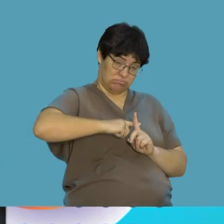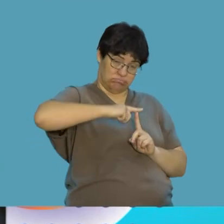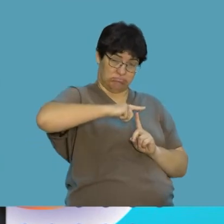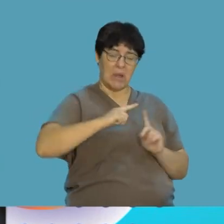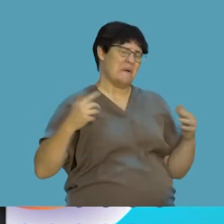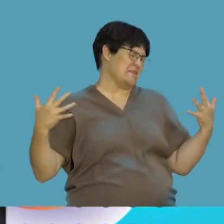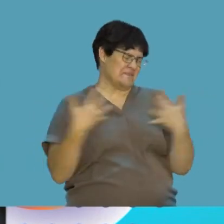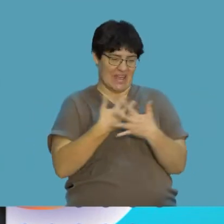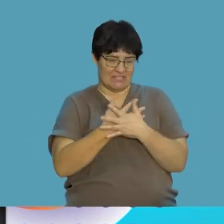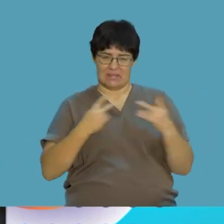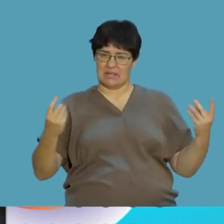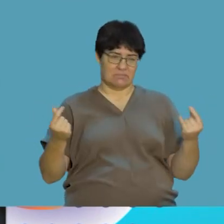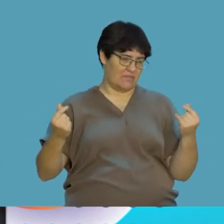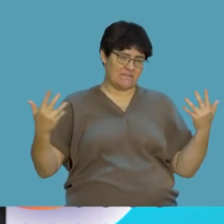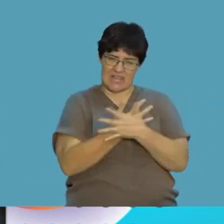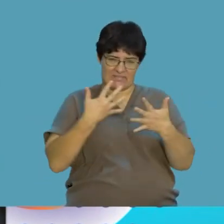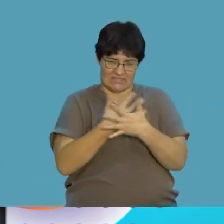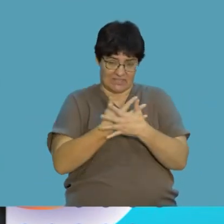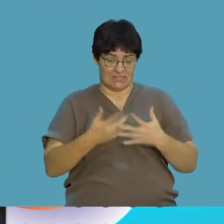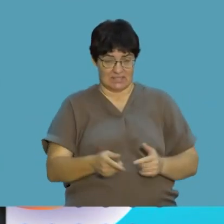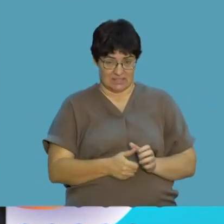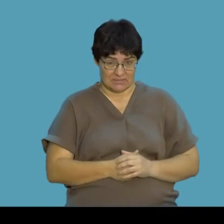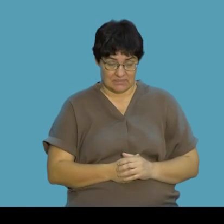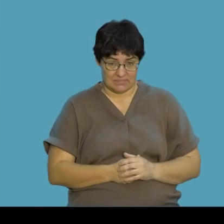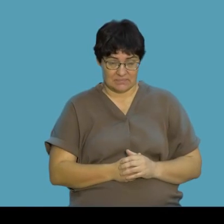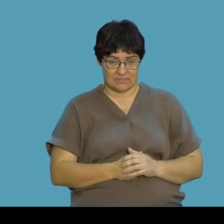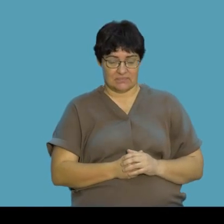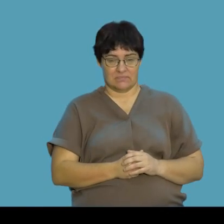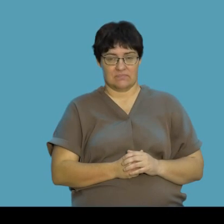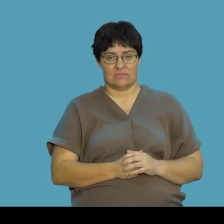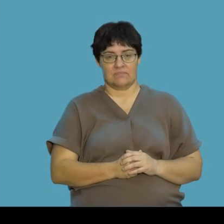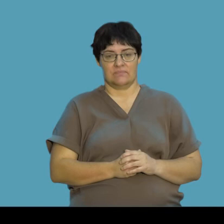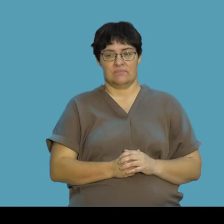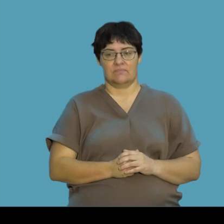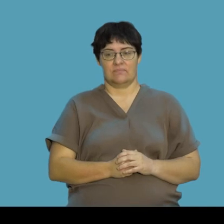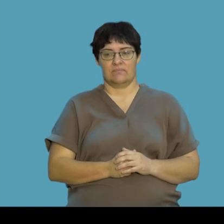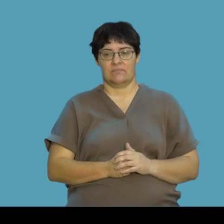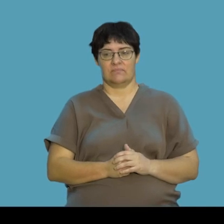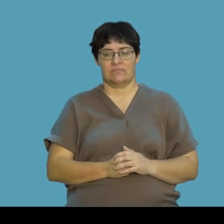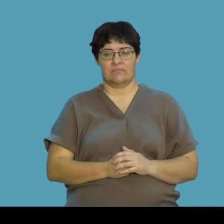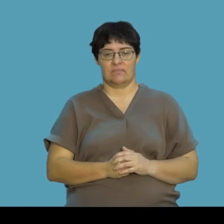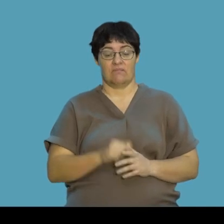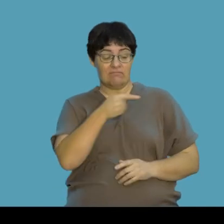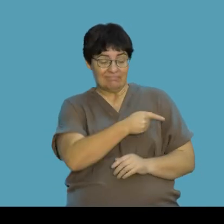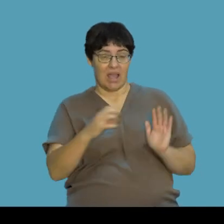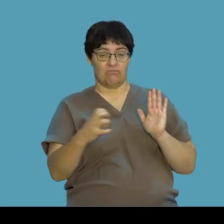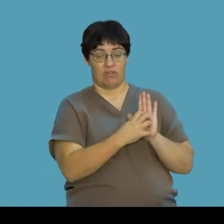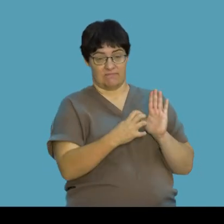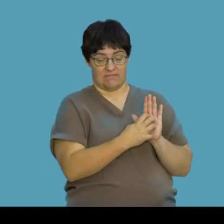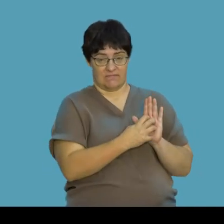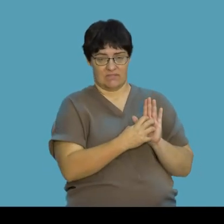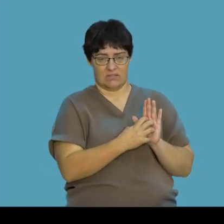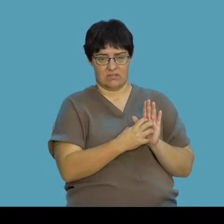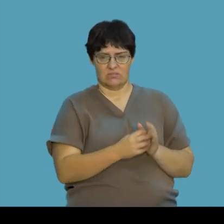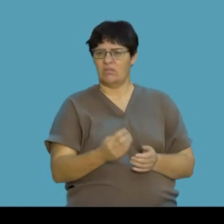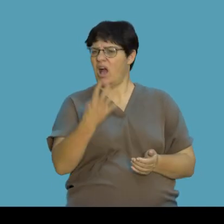a high speed or moving very, very fast. Okay, right. And then from this graph, we would ask ourselves